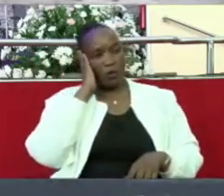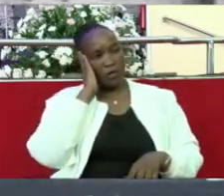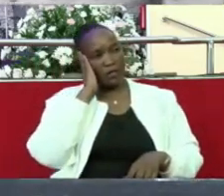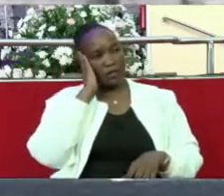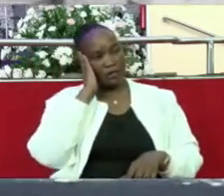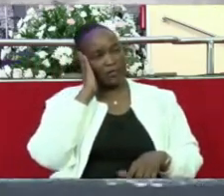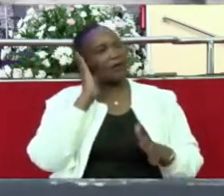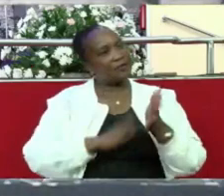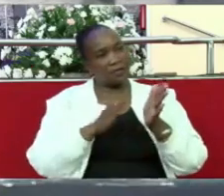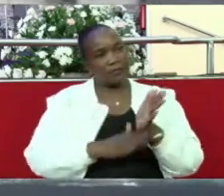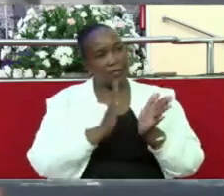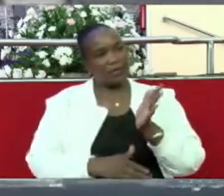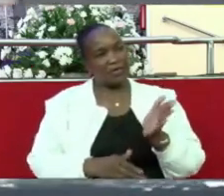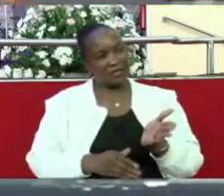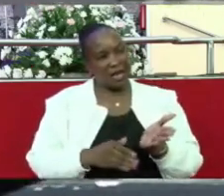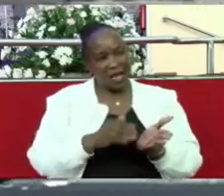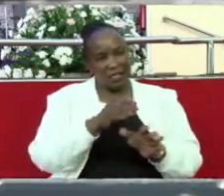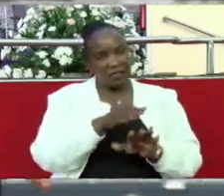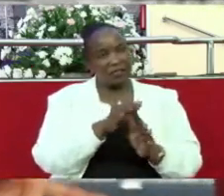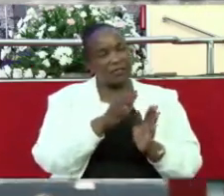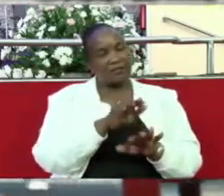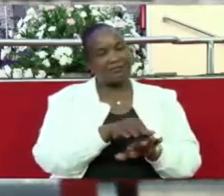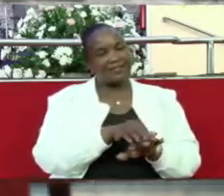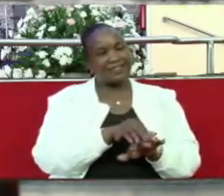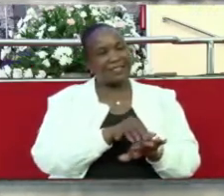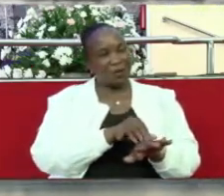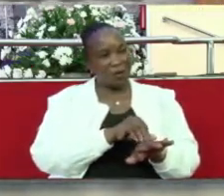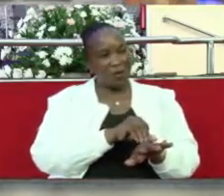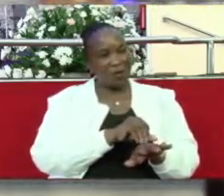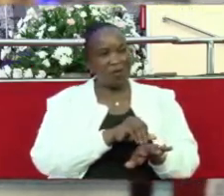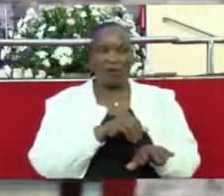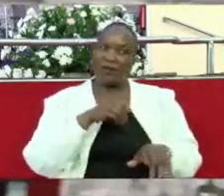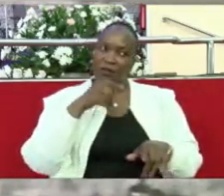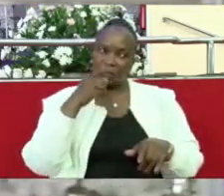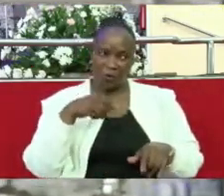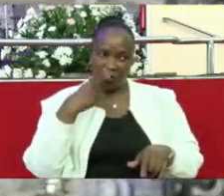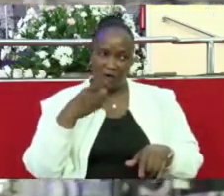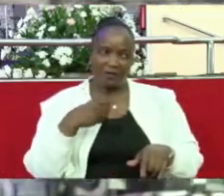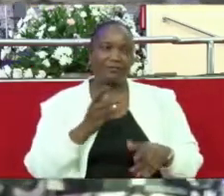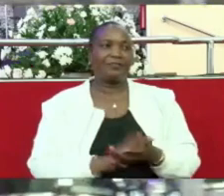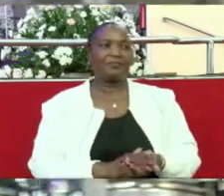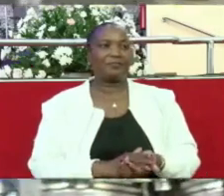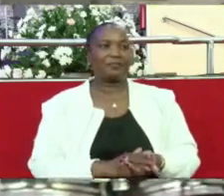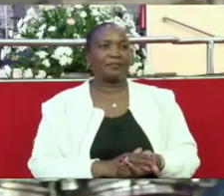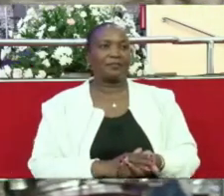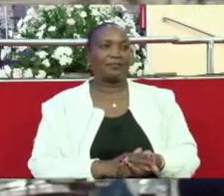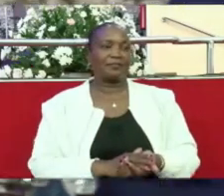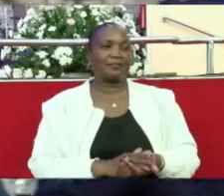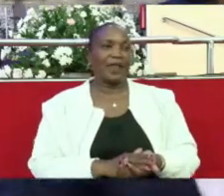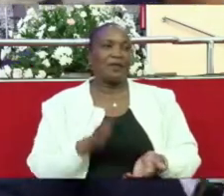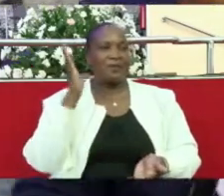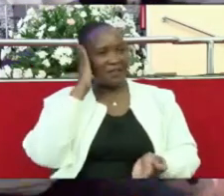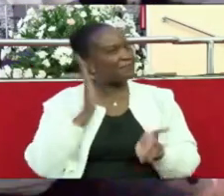Lakini tukue na upole wa kunena. Because many a times we have moved ourselves. Wakati mwingi tumejitembeza. From where the Lord would be fighting for us.